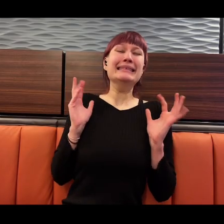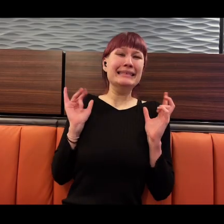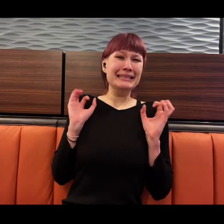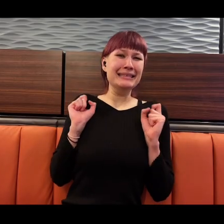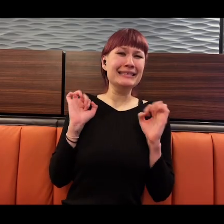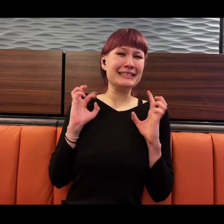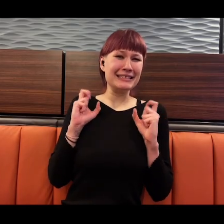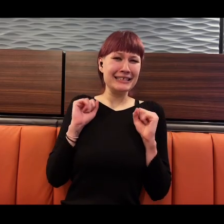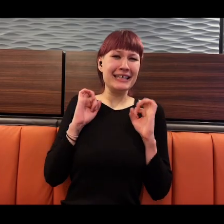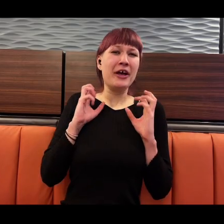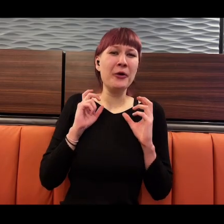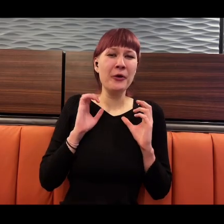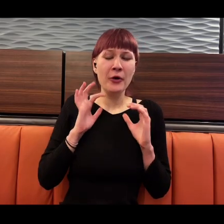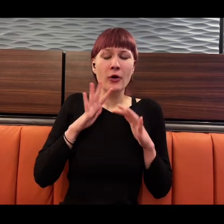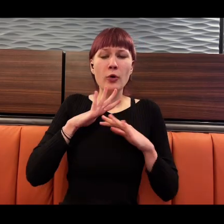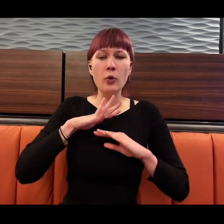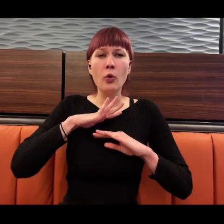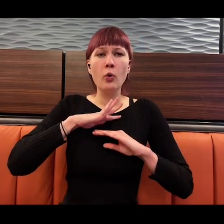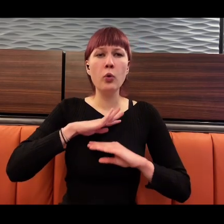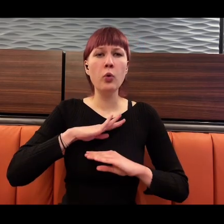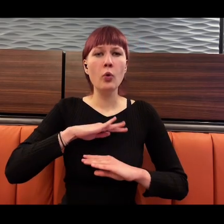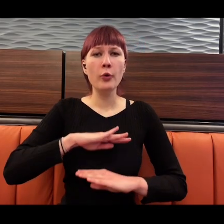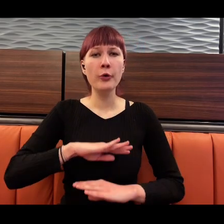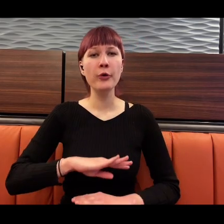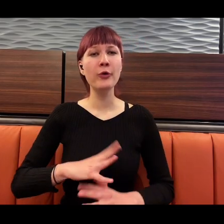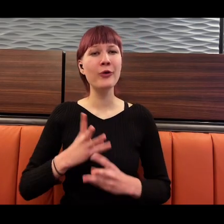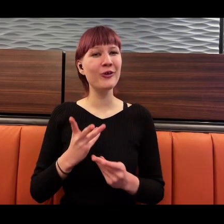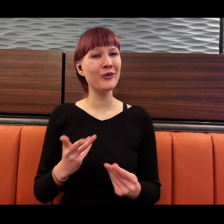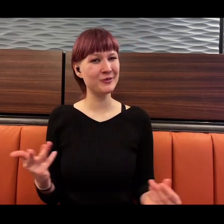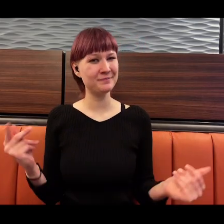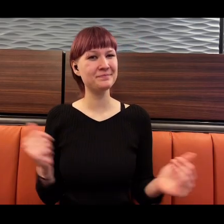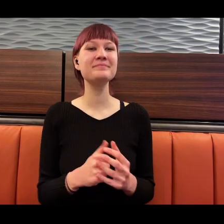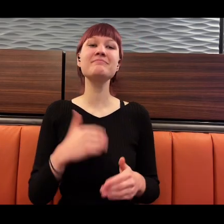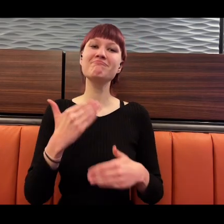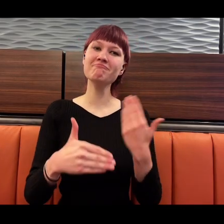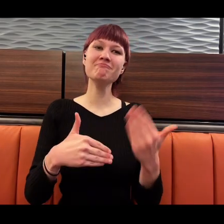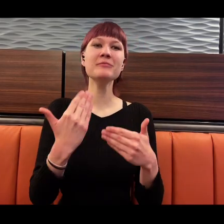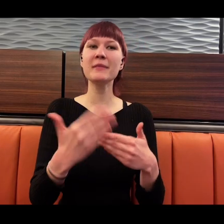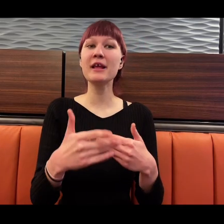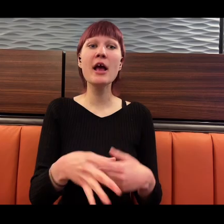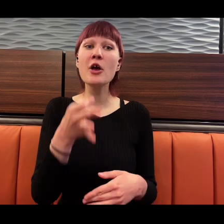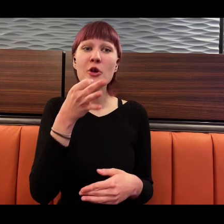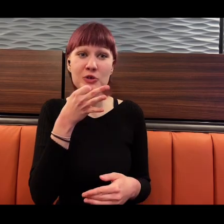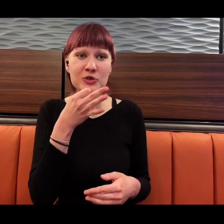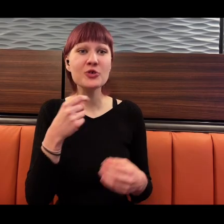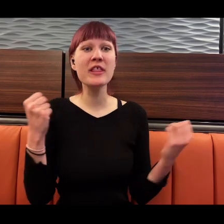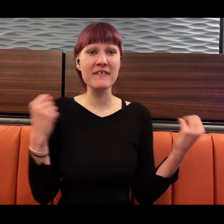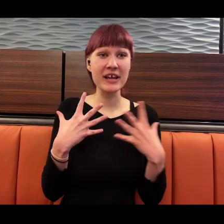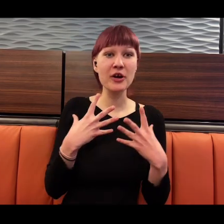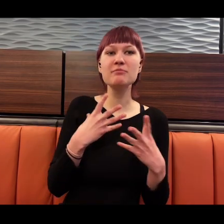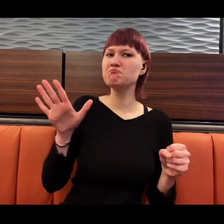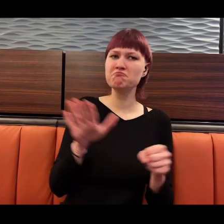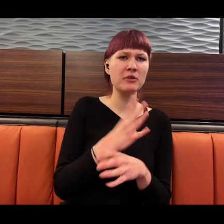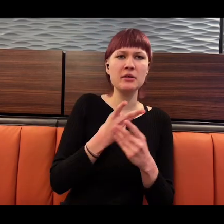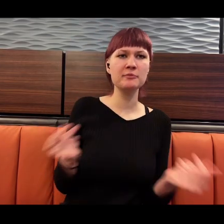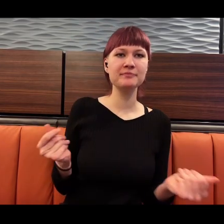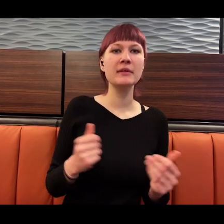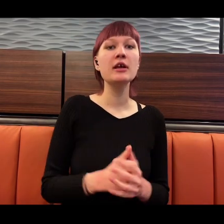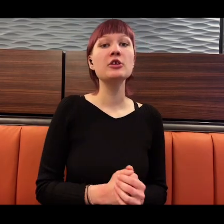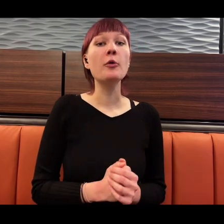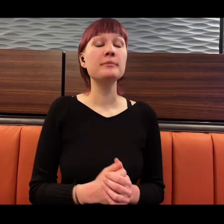The picture that I show you here is a slide taken from desensitization therapy that's conducted in